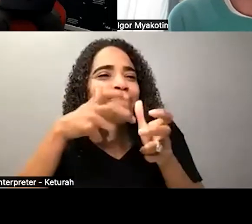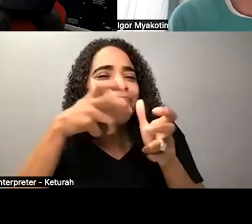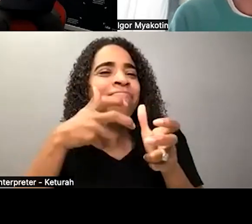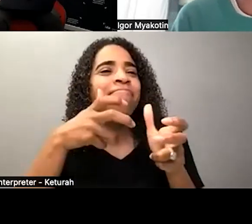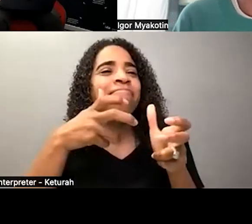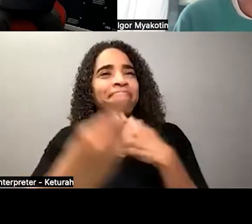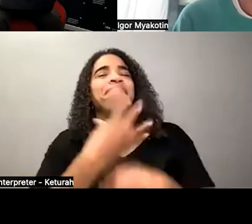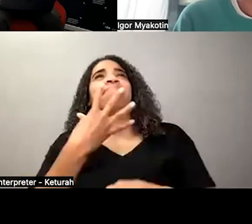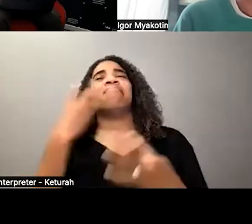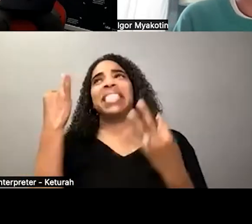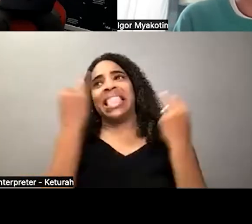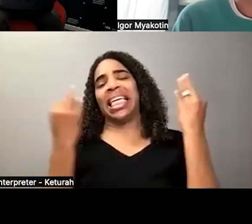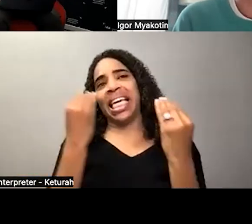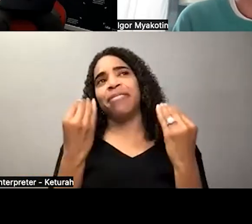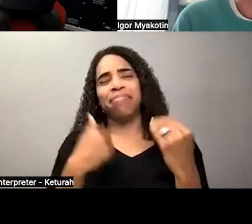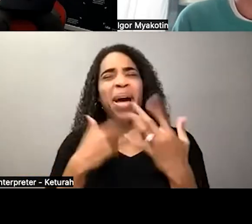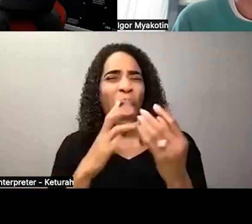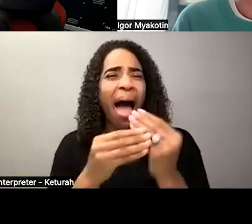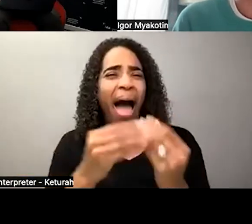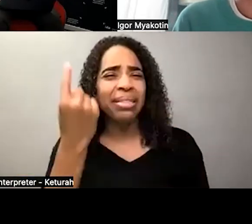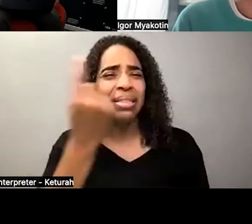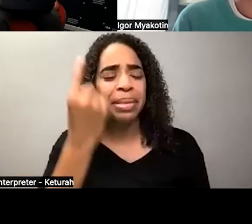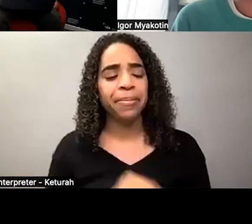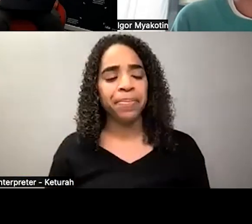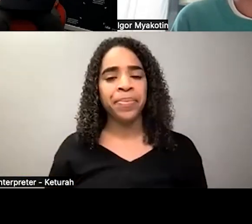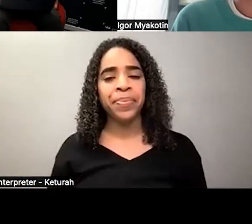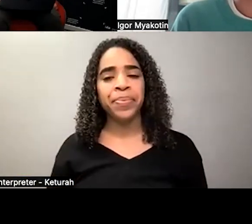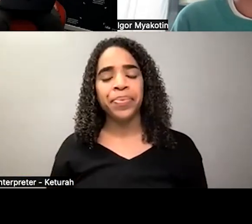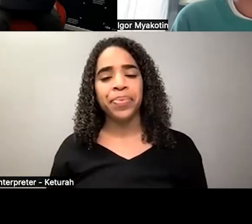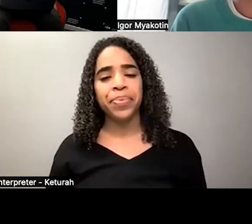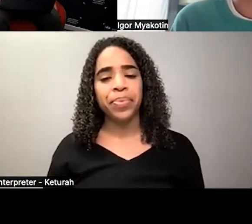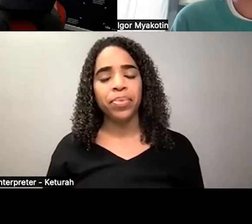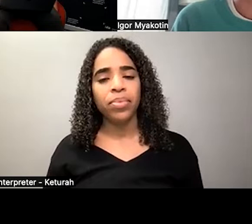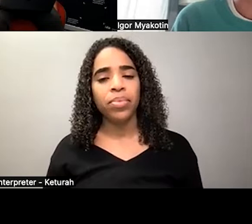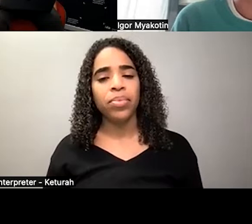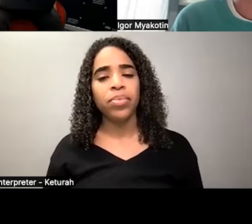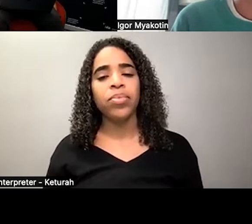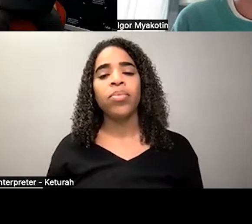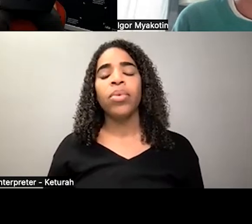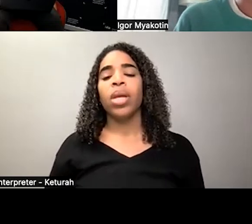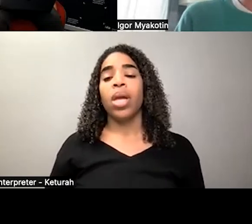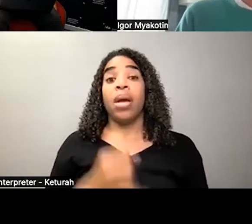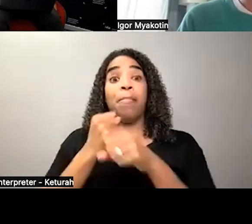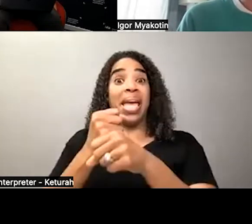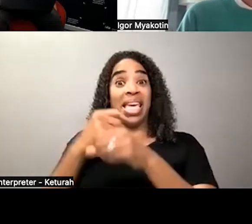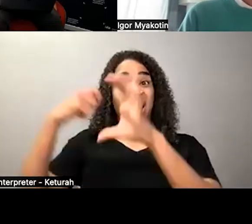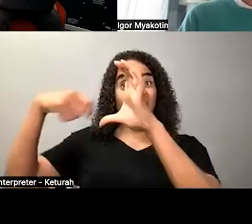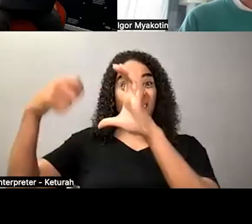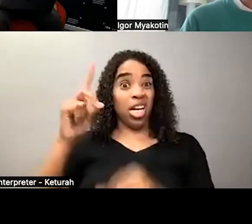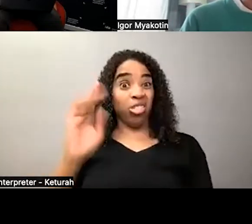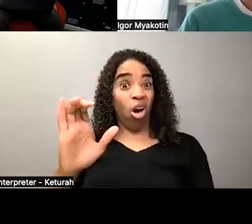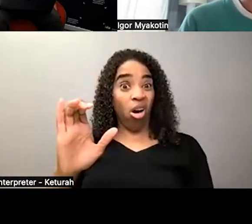about it, and I wanted to say that doing documentary in Russia, there